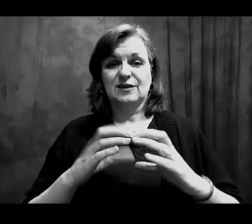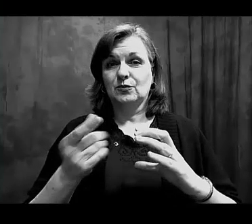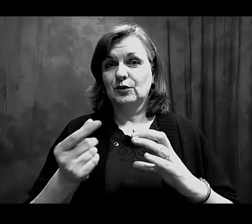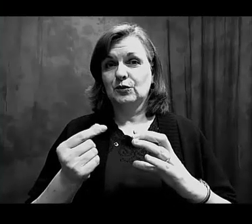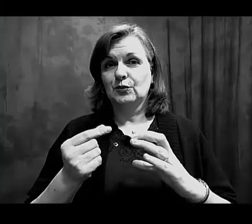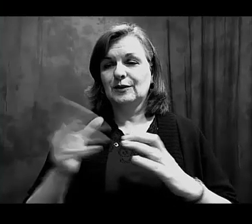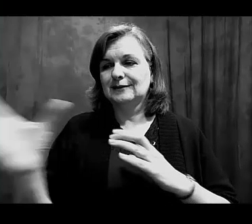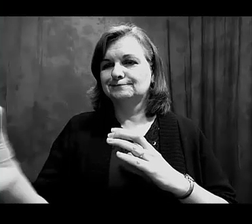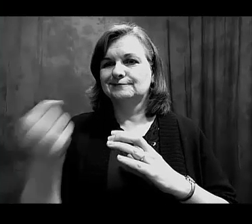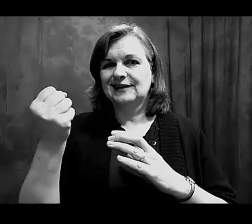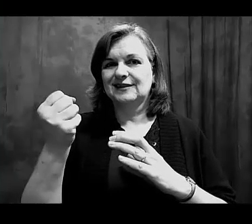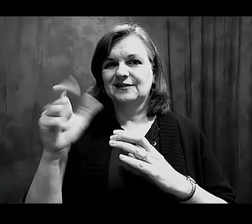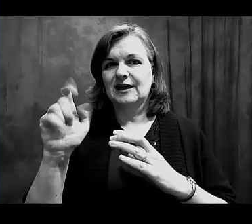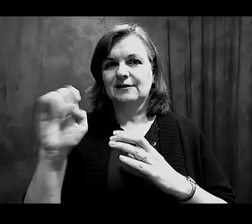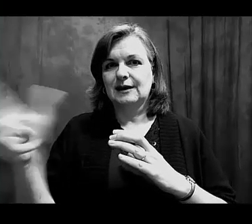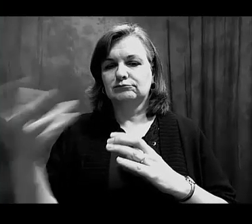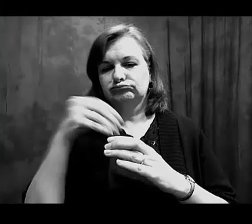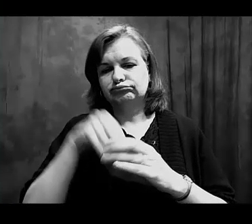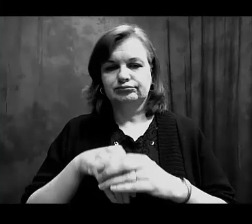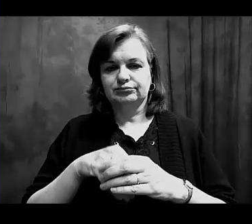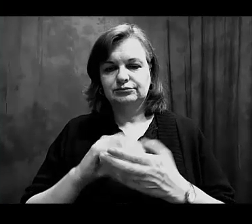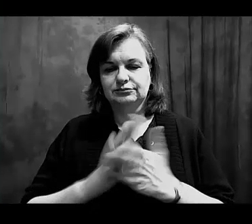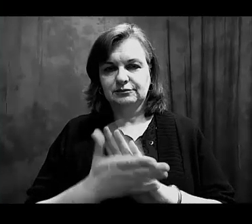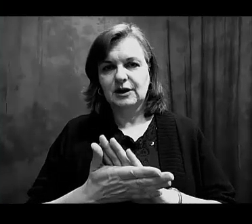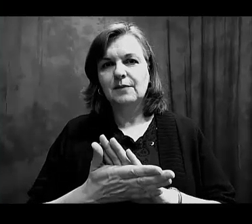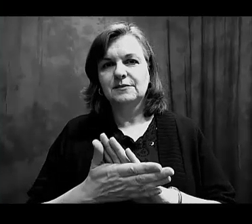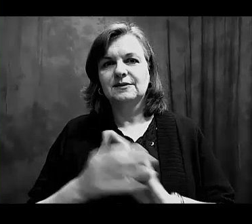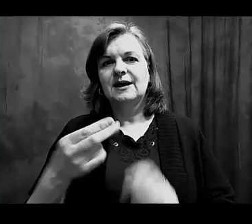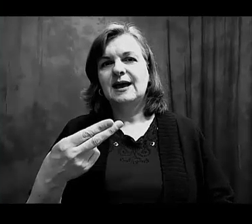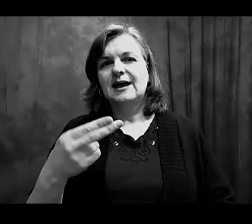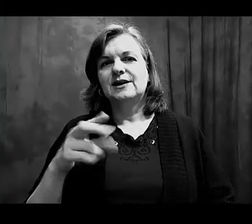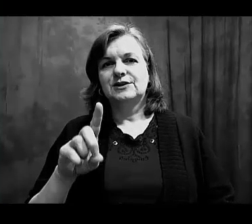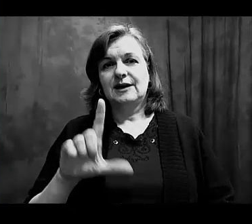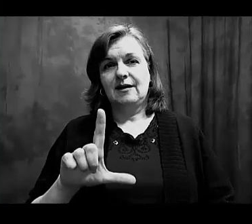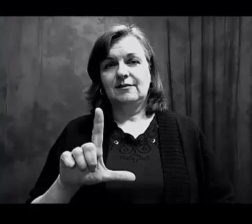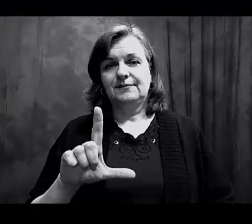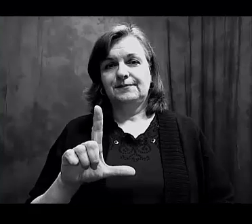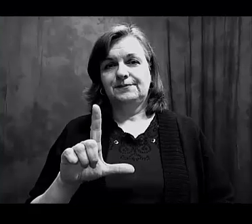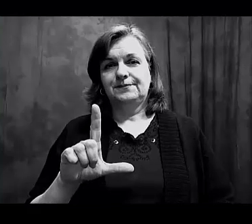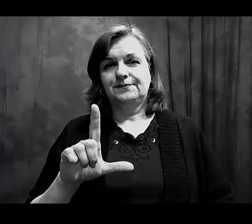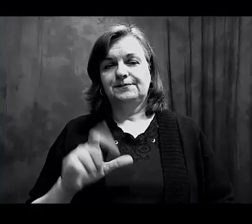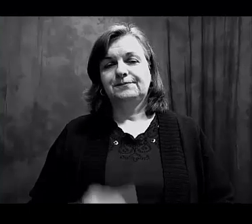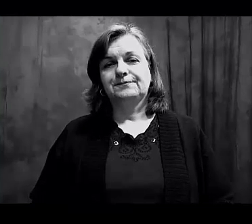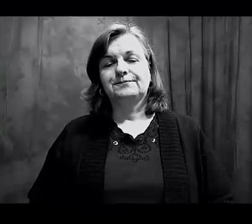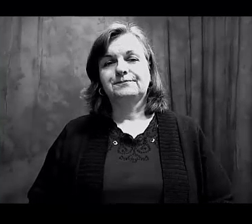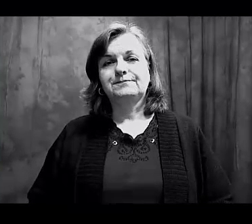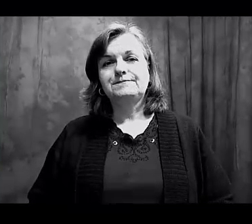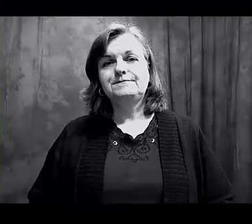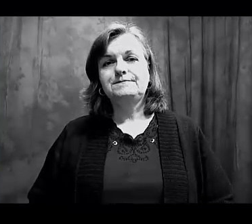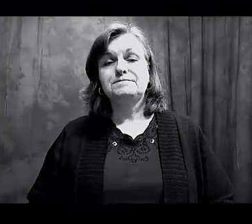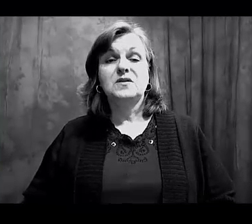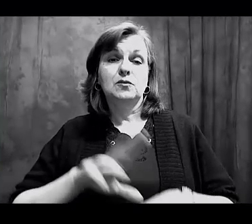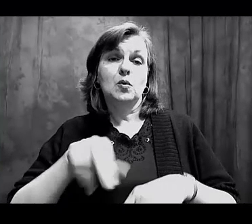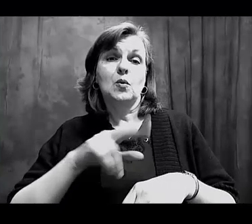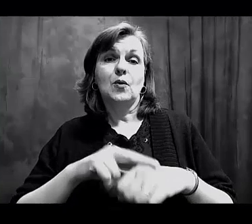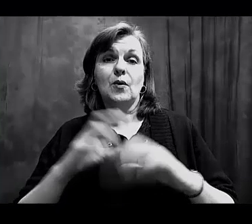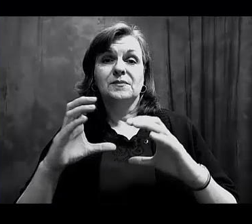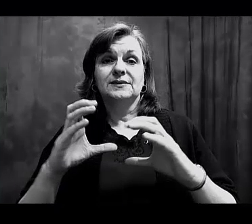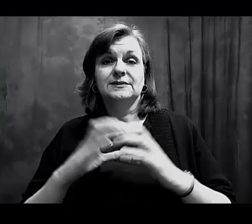want HDL. So our job of our cells is to take up LDL and make it into HDL.